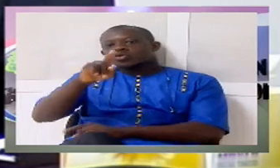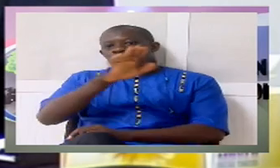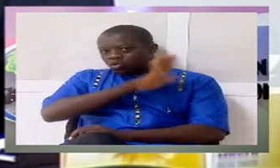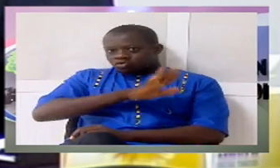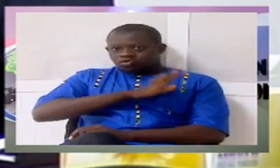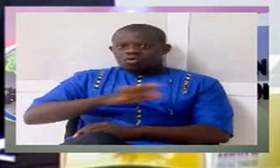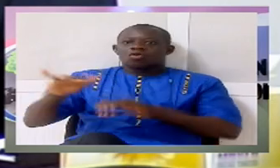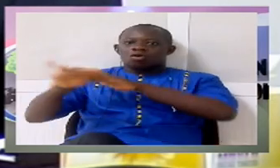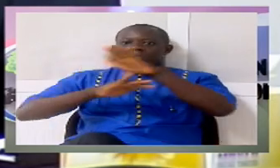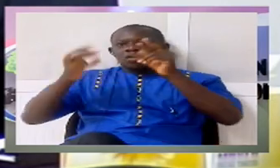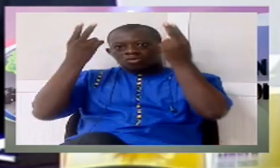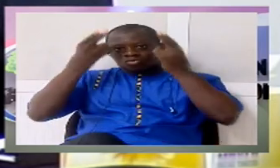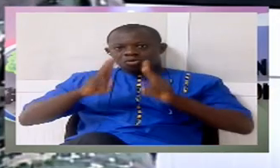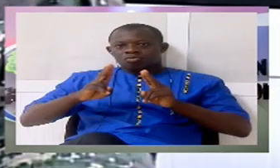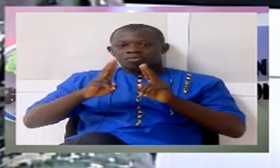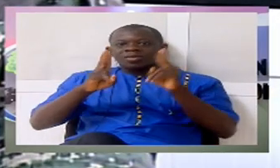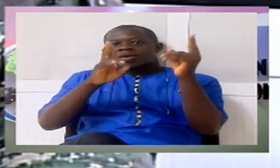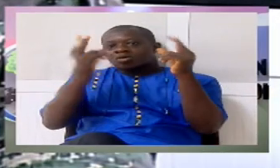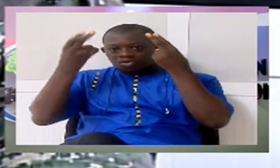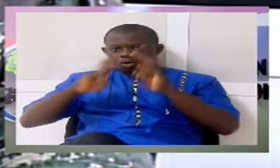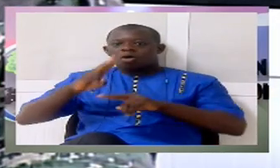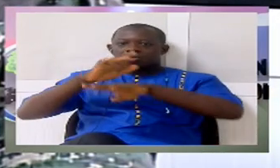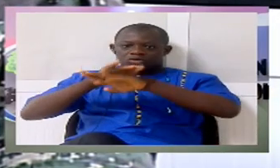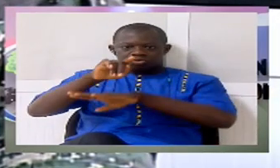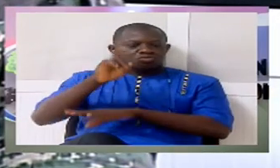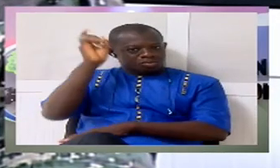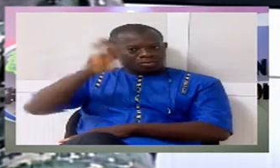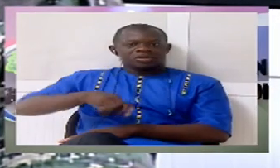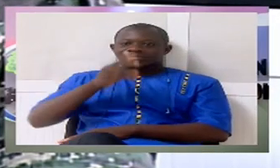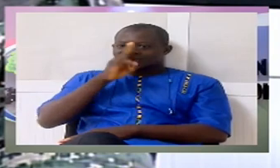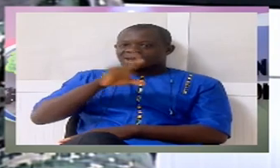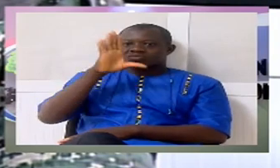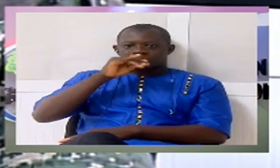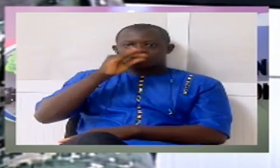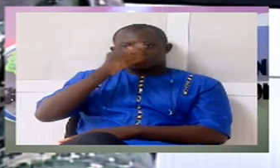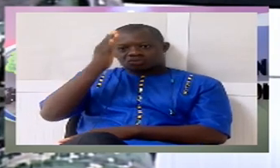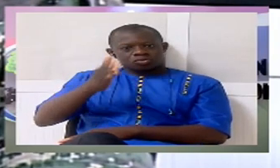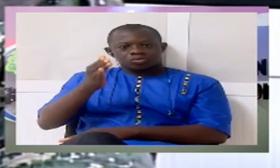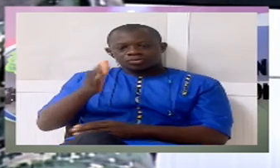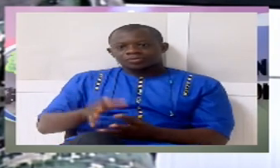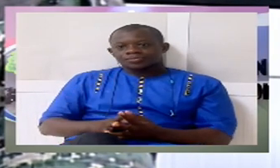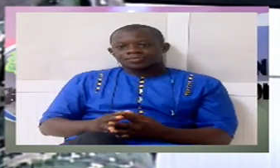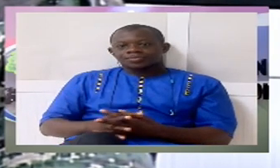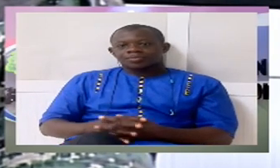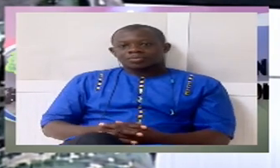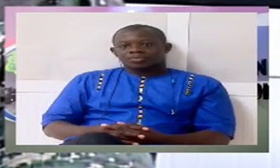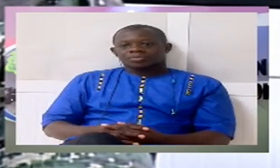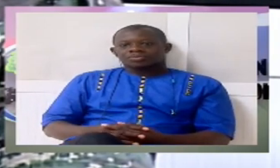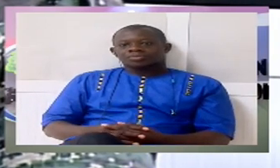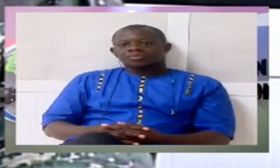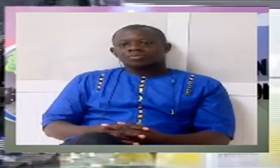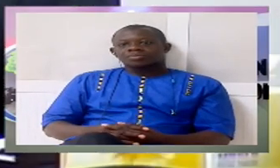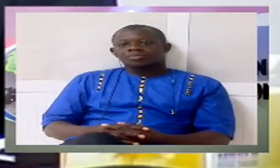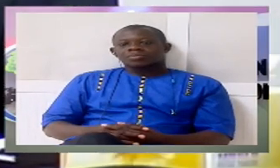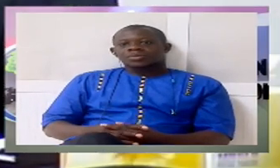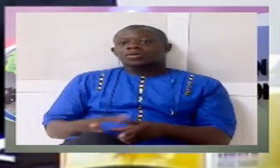a legal obligation to speak the truth. Tay tamit loi yang ci ron loi bo xamne diga nga wara wax.